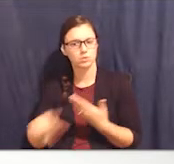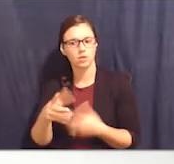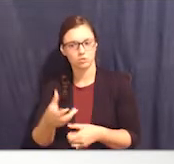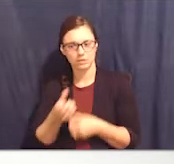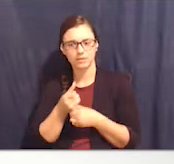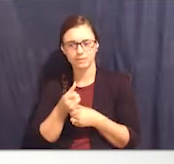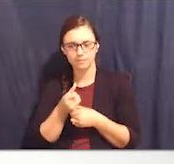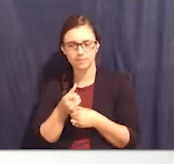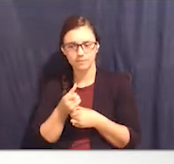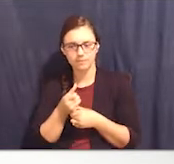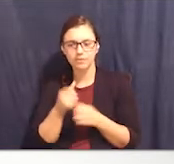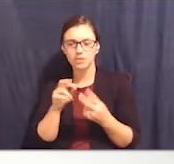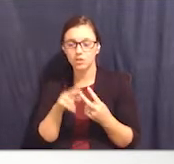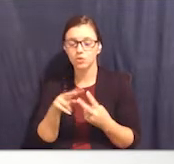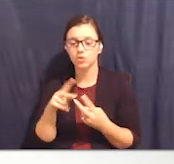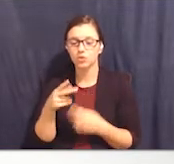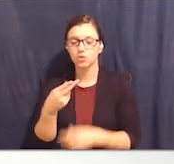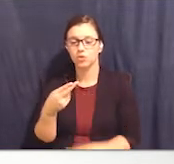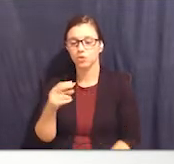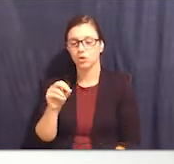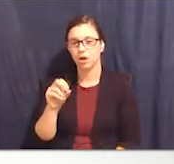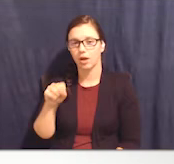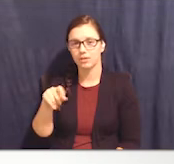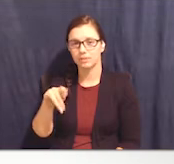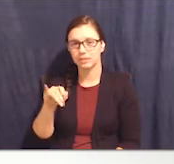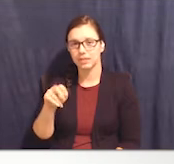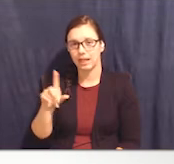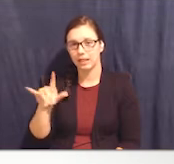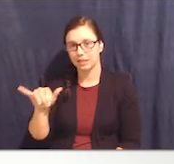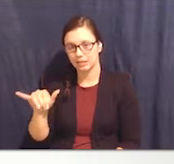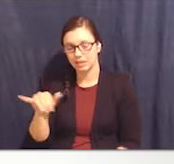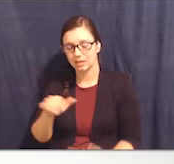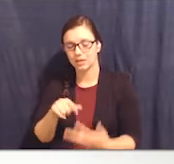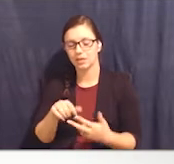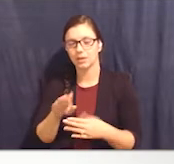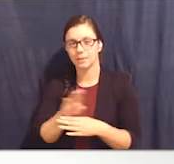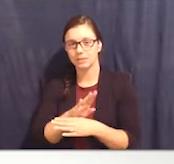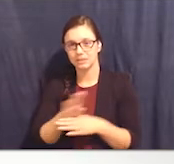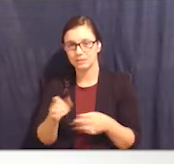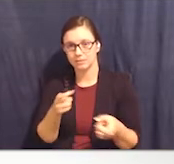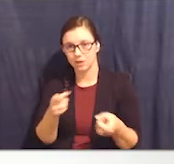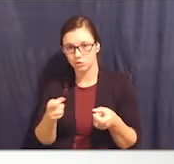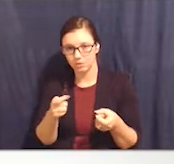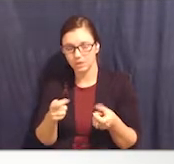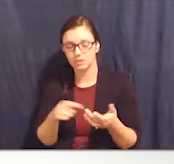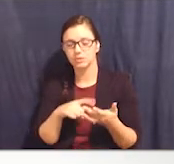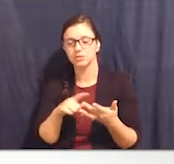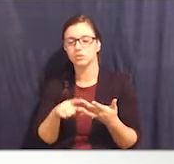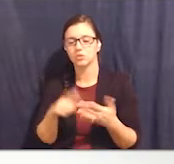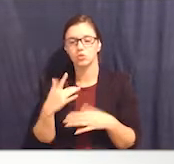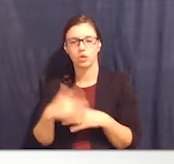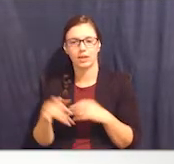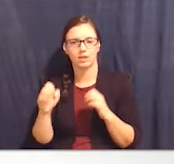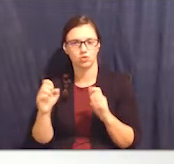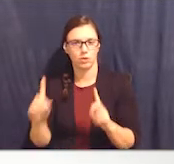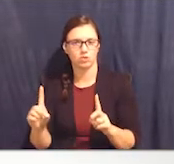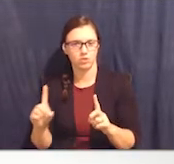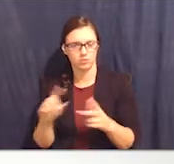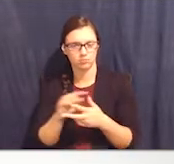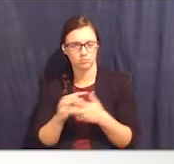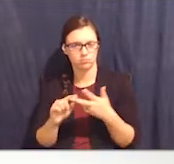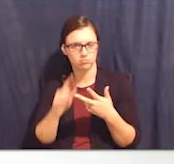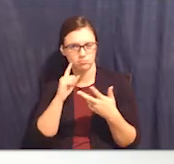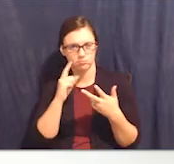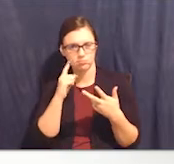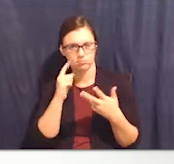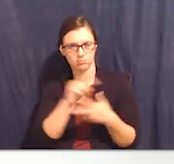You may not know this. There are multiple levels of certification in welding. Well, the students in this program